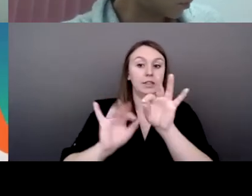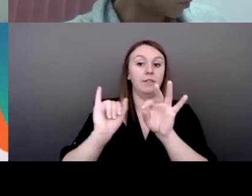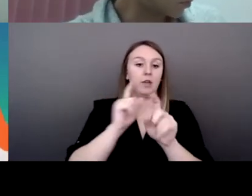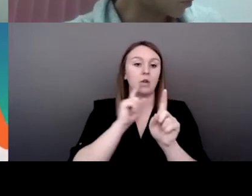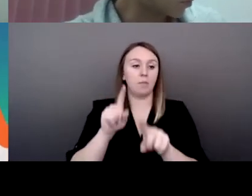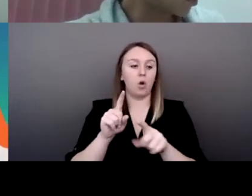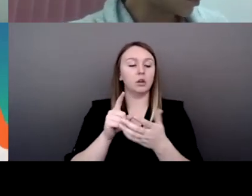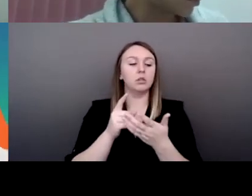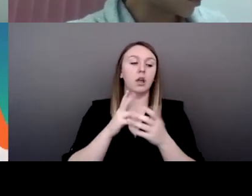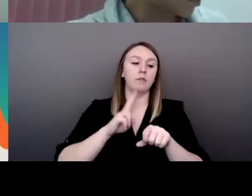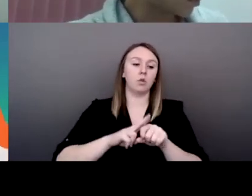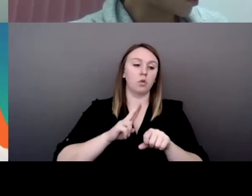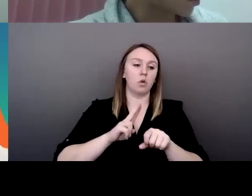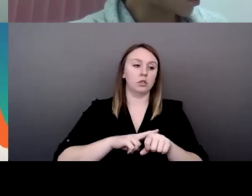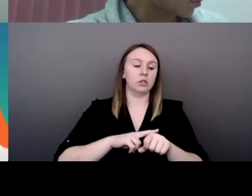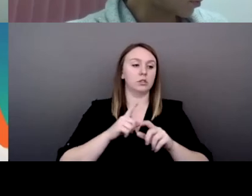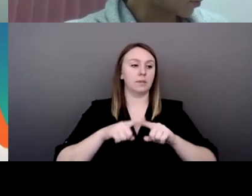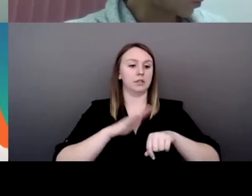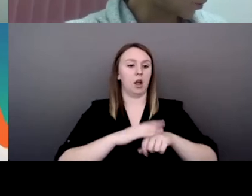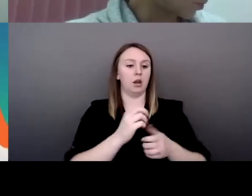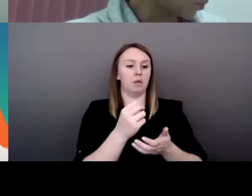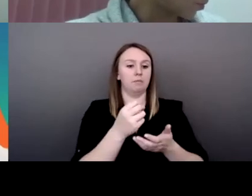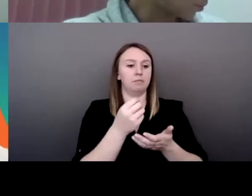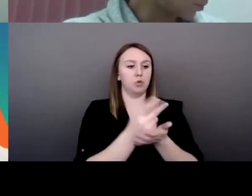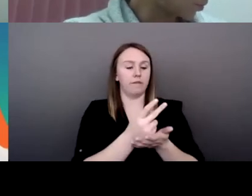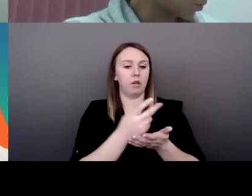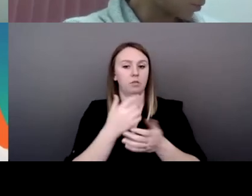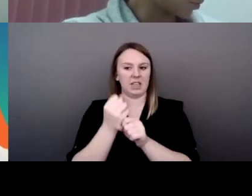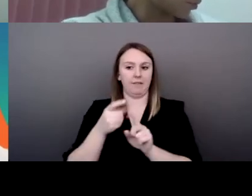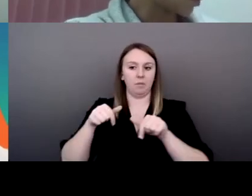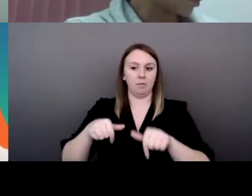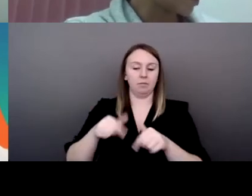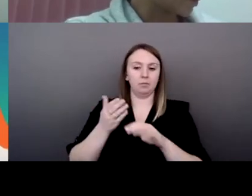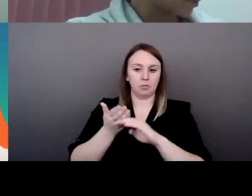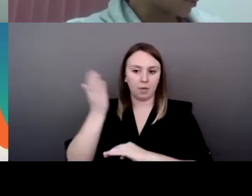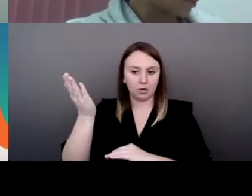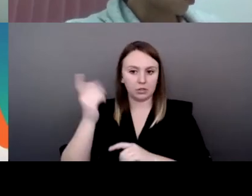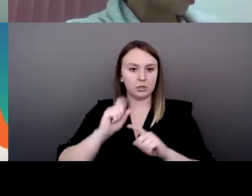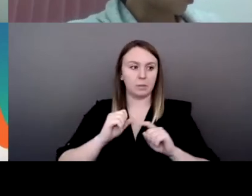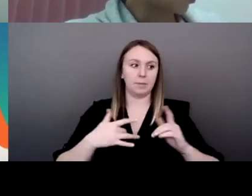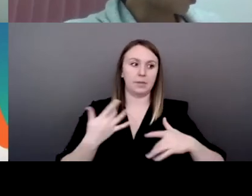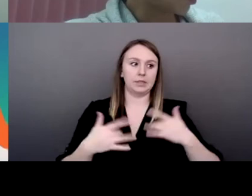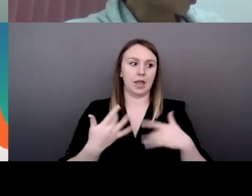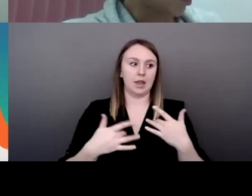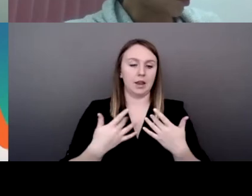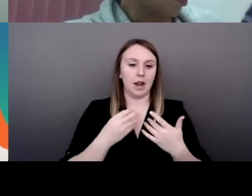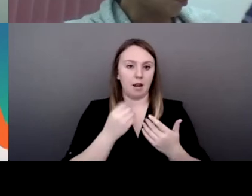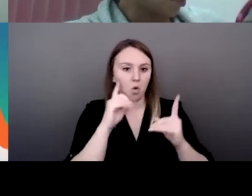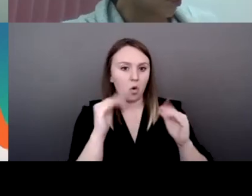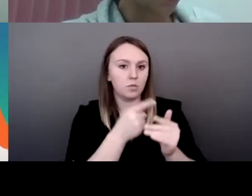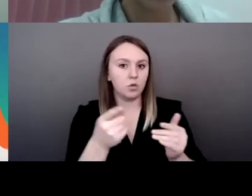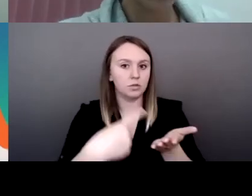we get from this proposal. So I'm really excited about that, and hope that y'all talk about this proposal in